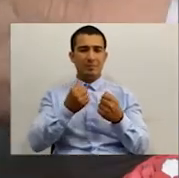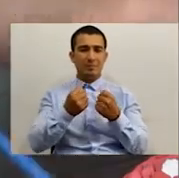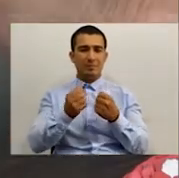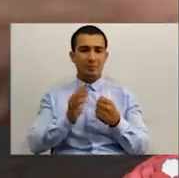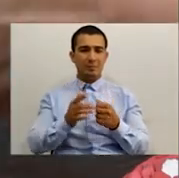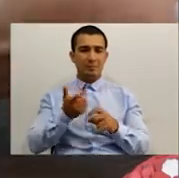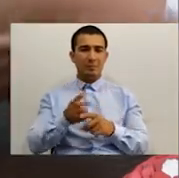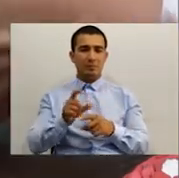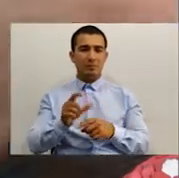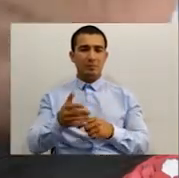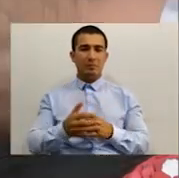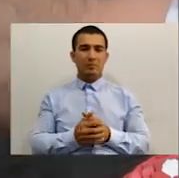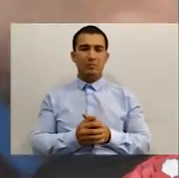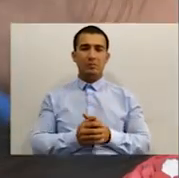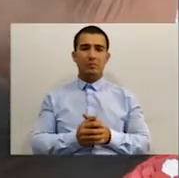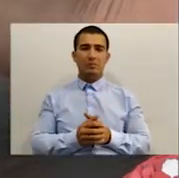mustahkam bo'ladi.